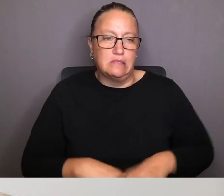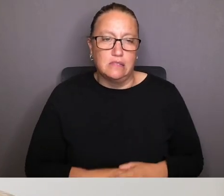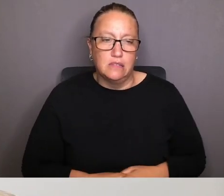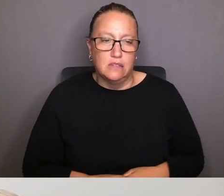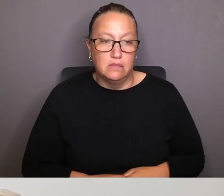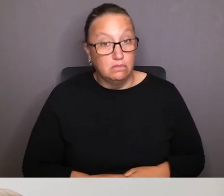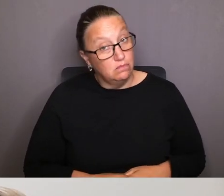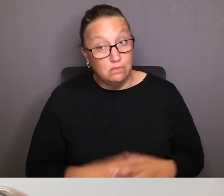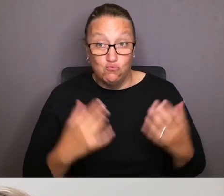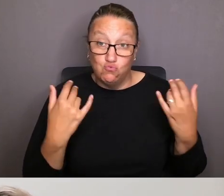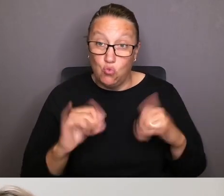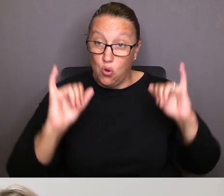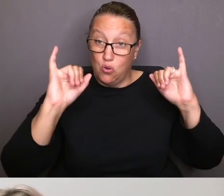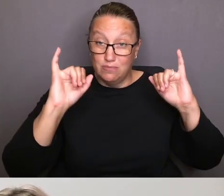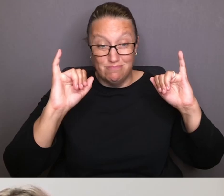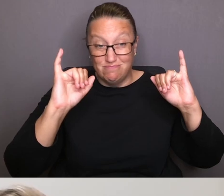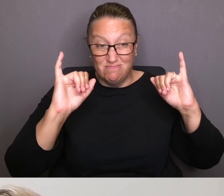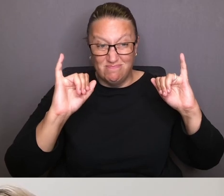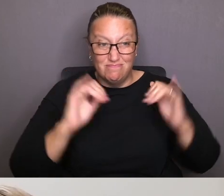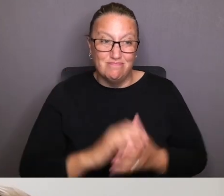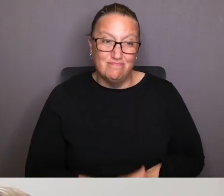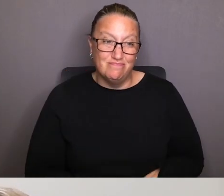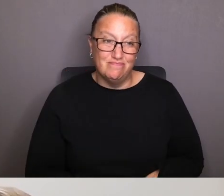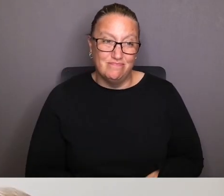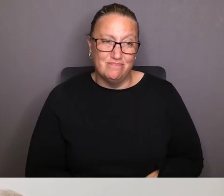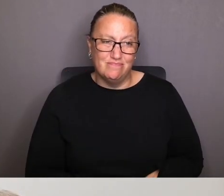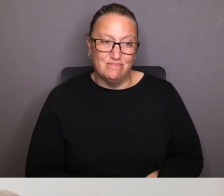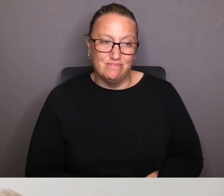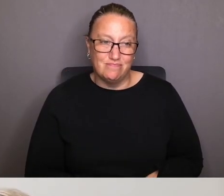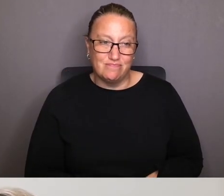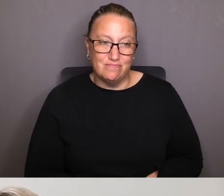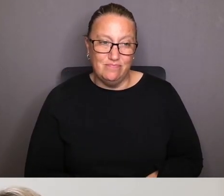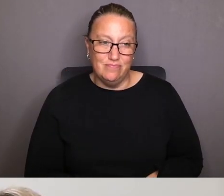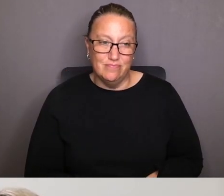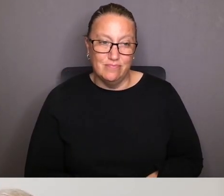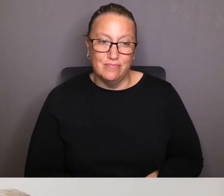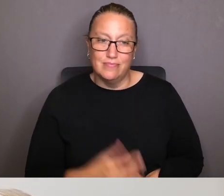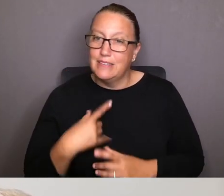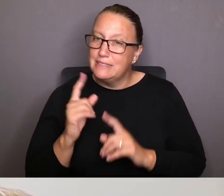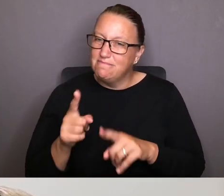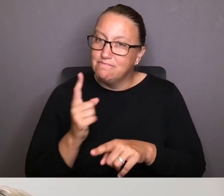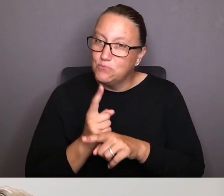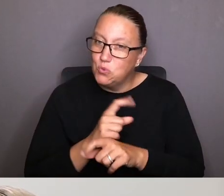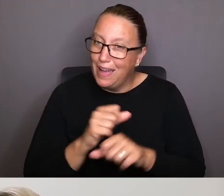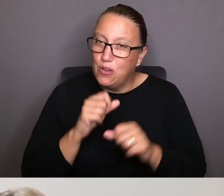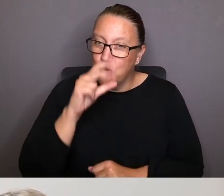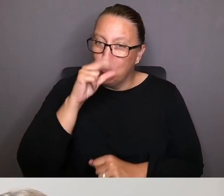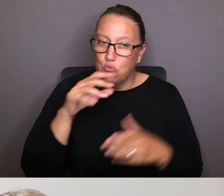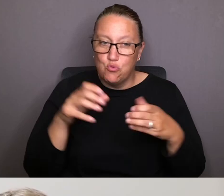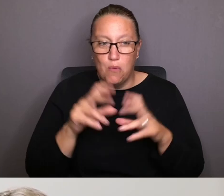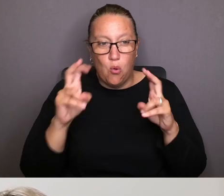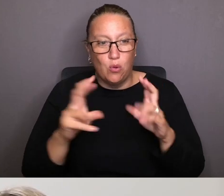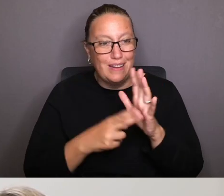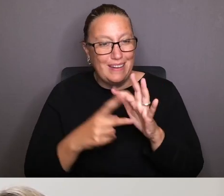of education relating to sexual health, or not applicable for certain types of appointments or procedures because